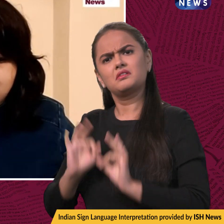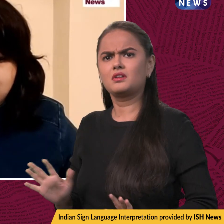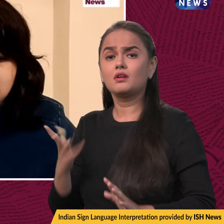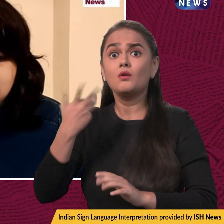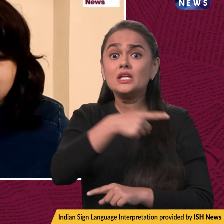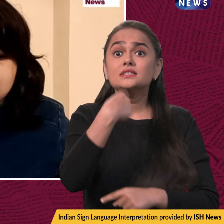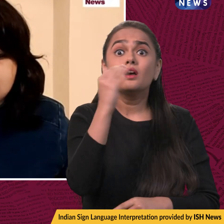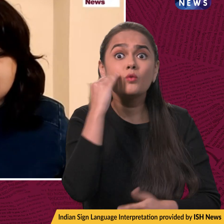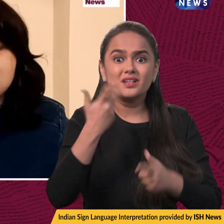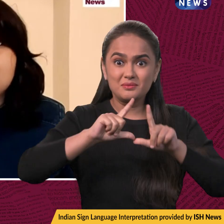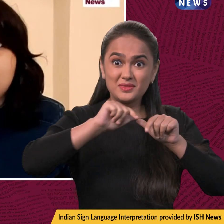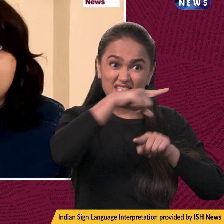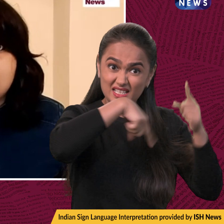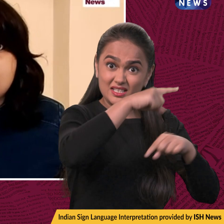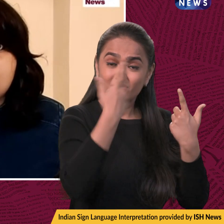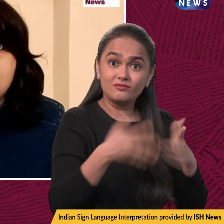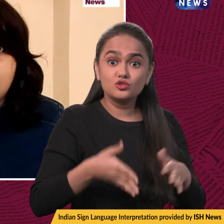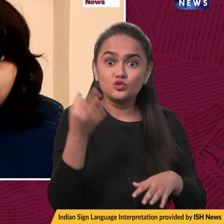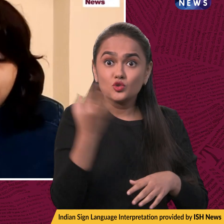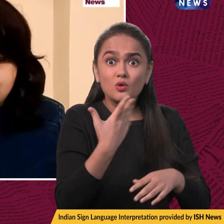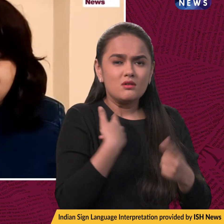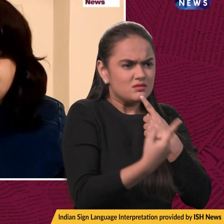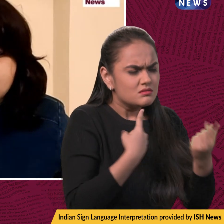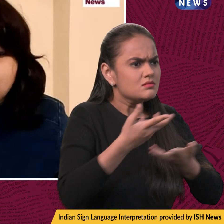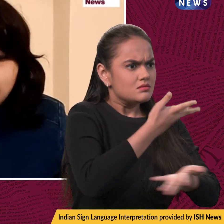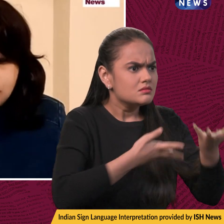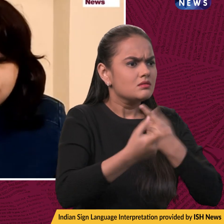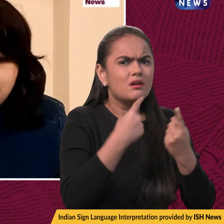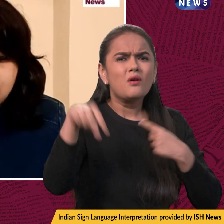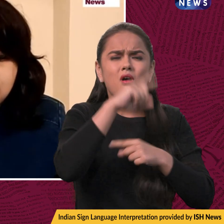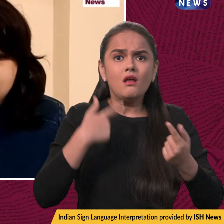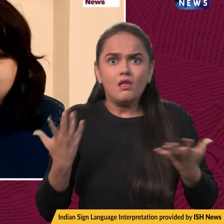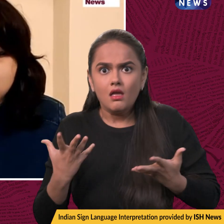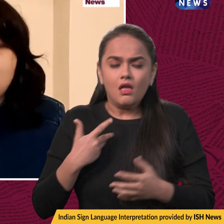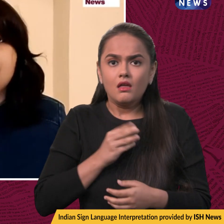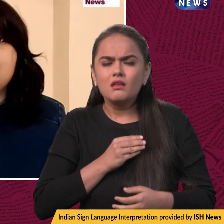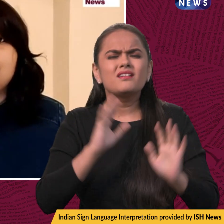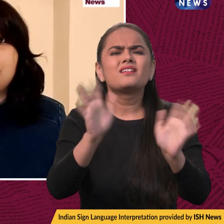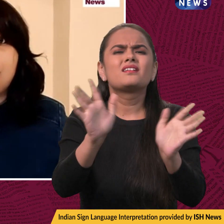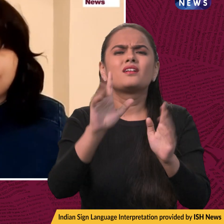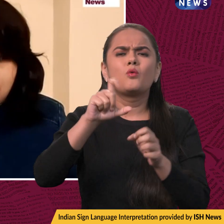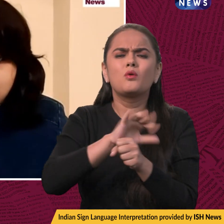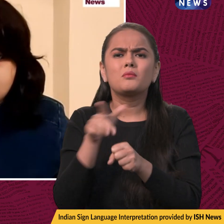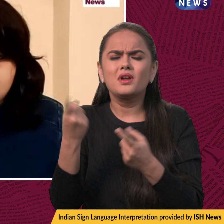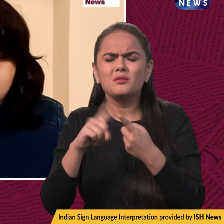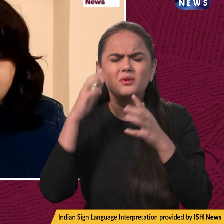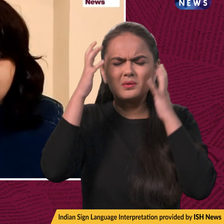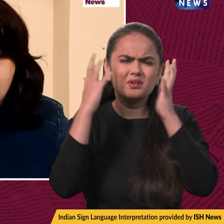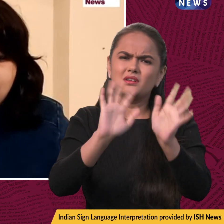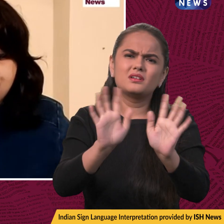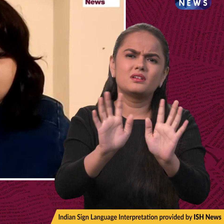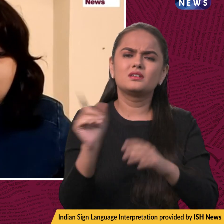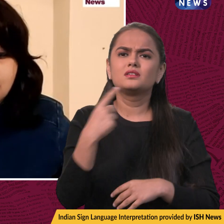this after a meeting to discuss a new variant, and I quote, no need to panic in view of the Omicron threat.